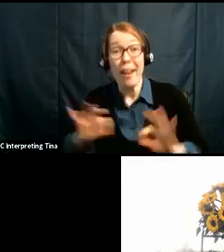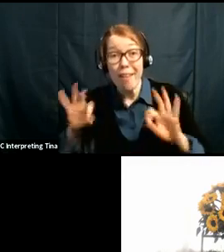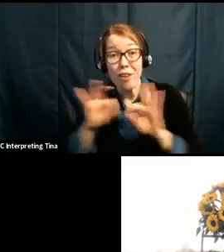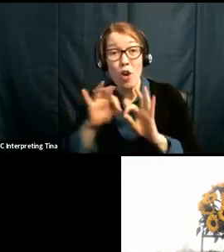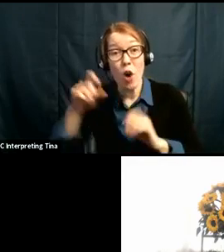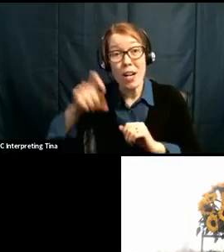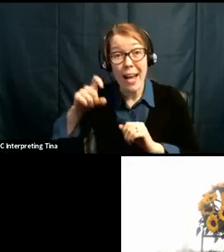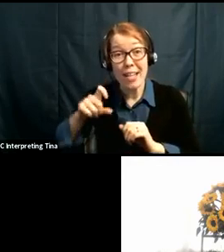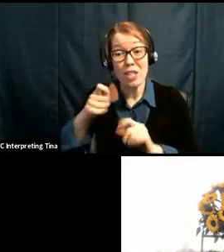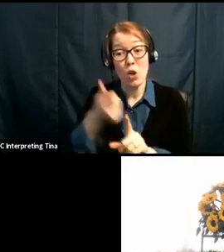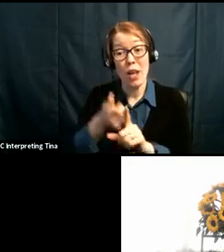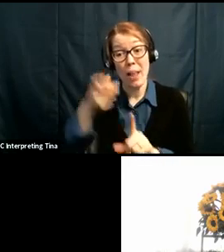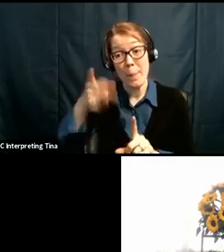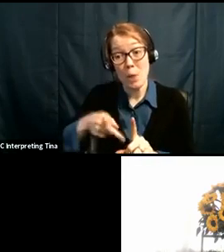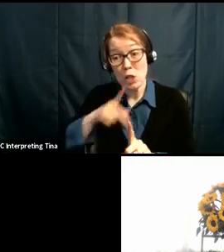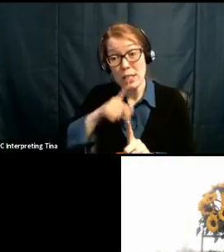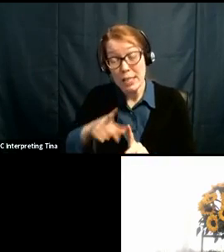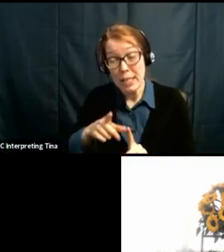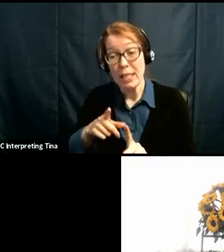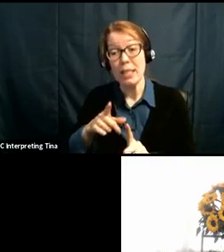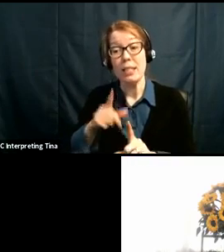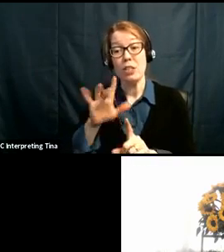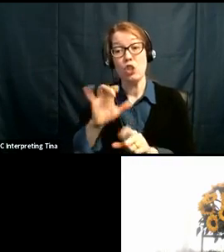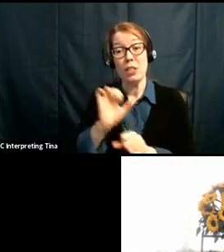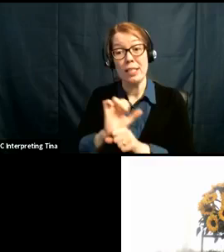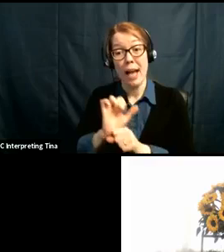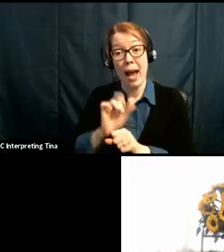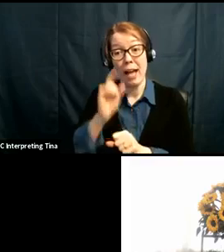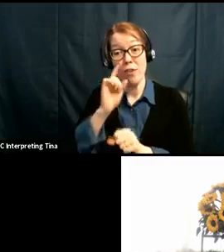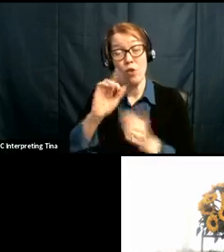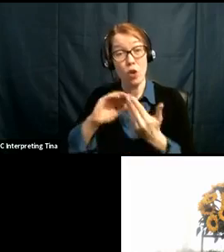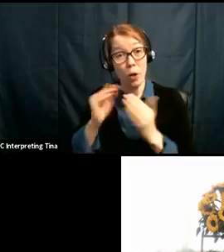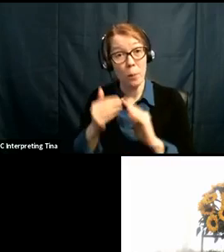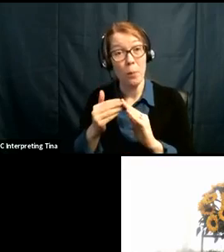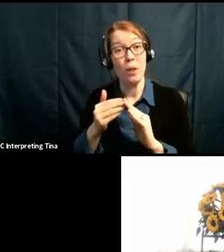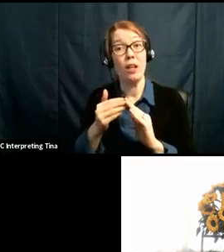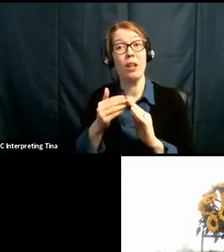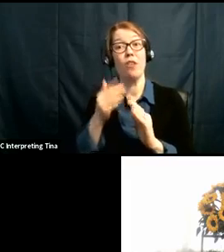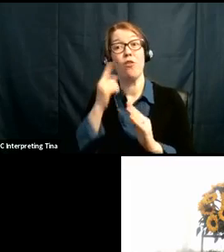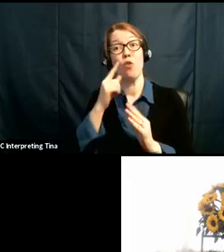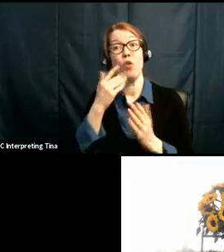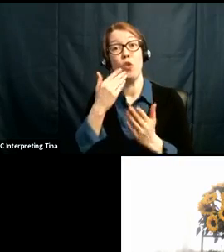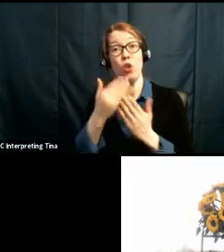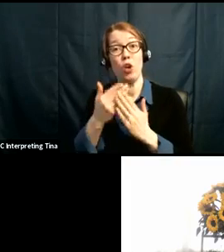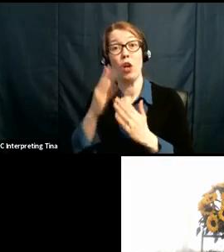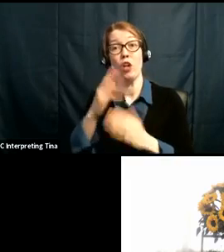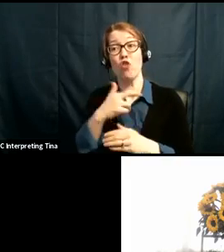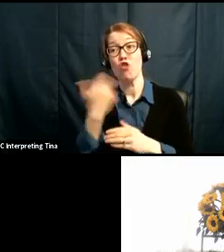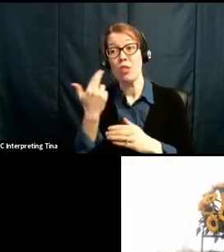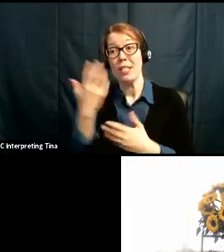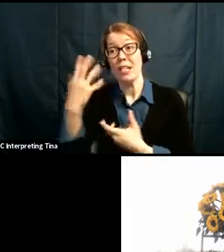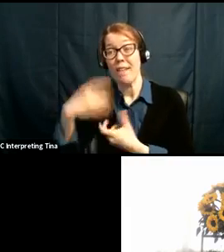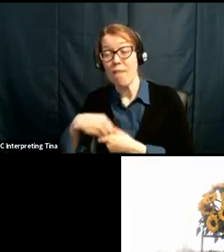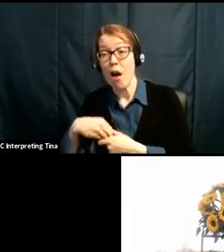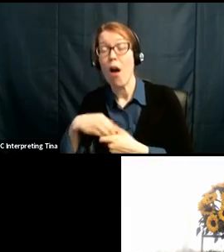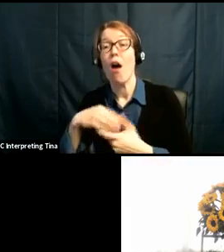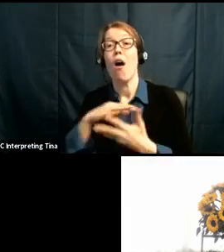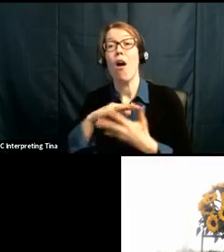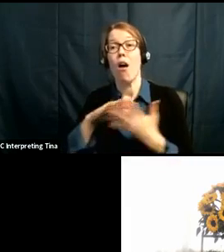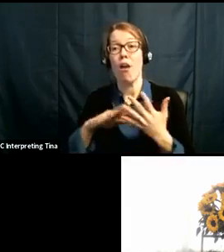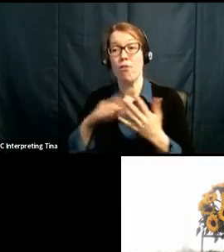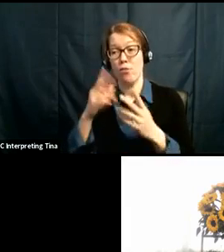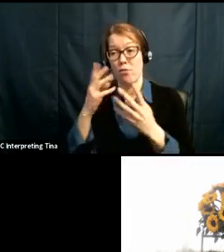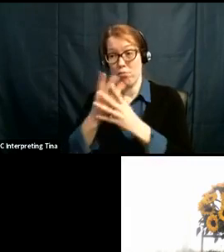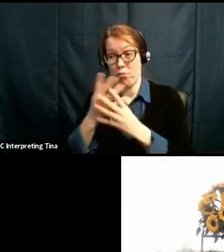you are, or what your task is for the community and for the public good, your comorbidities, your risk factors of having a